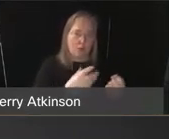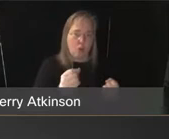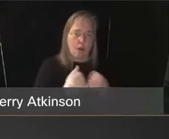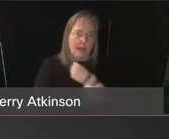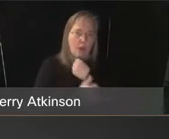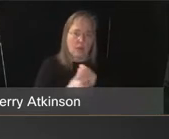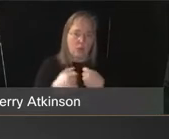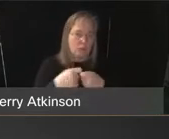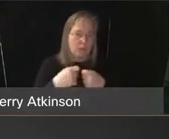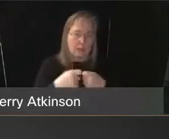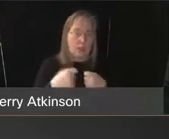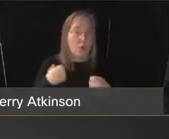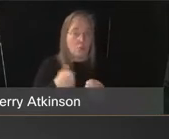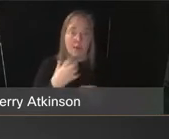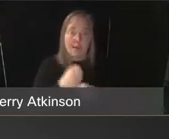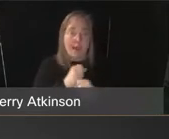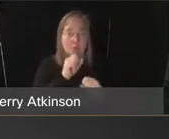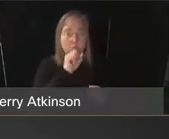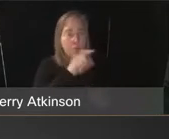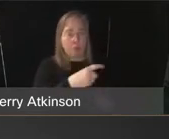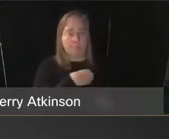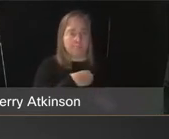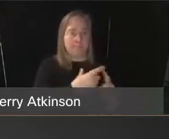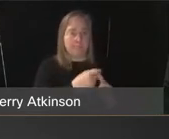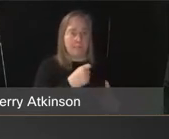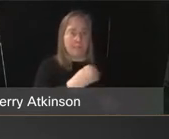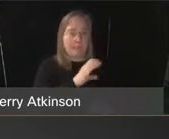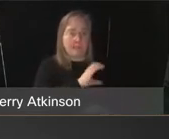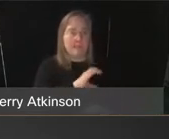about poor sidewalk conditions, and we evaluate those